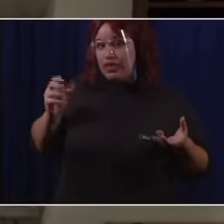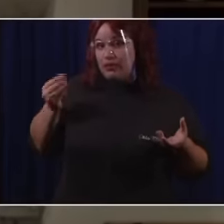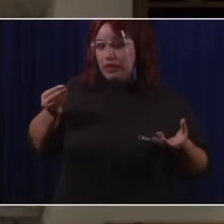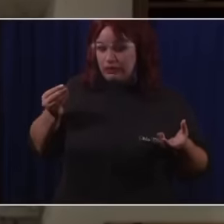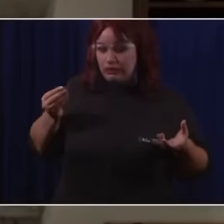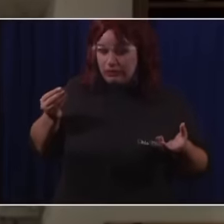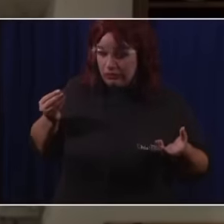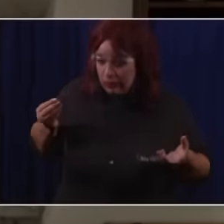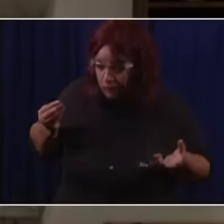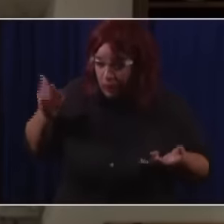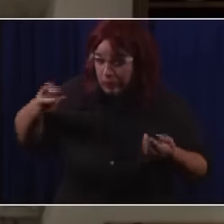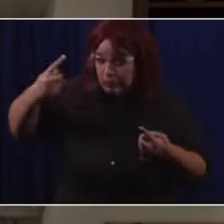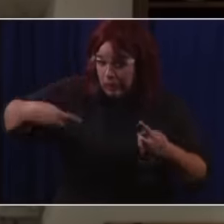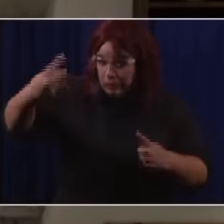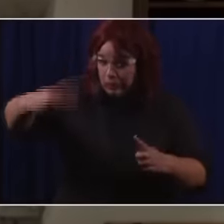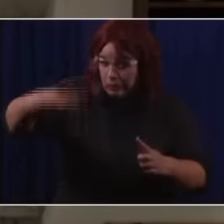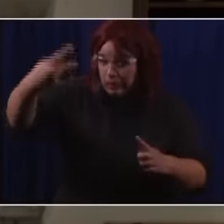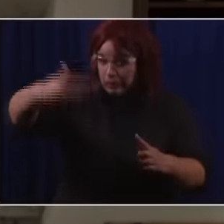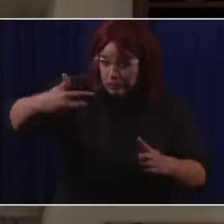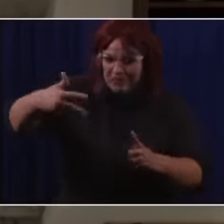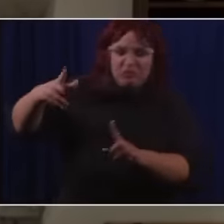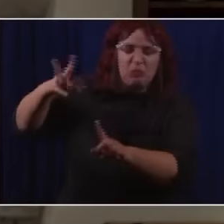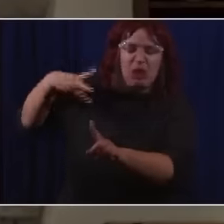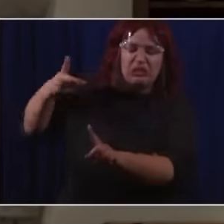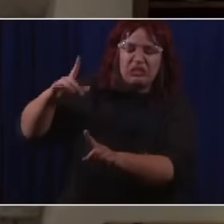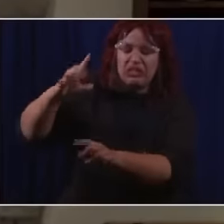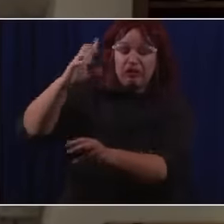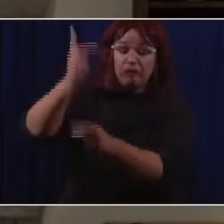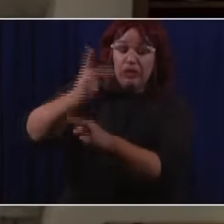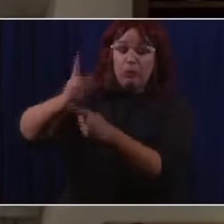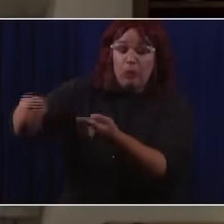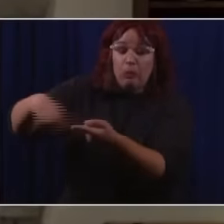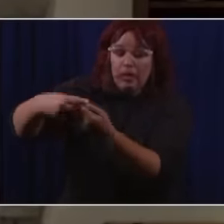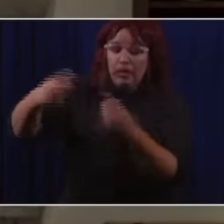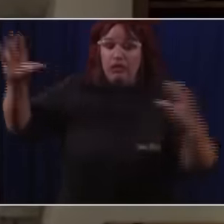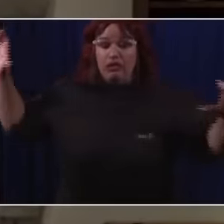3, whenever they figure that out on their end in DC? How would that work together?